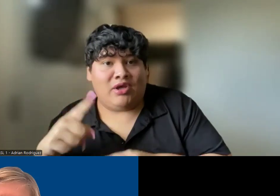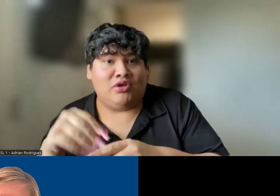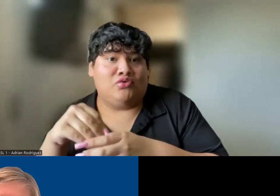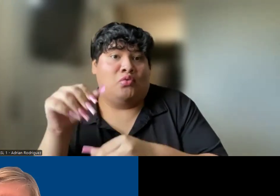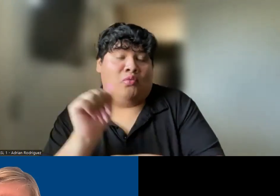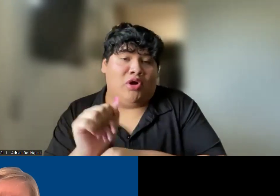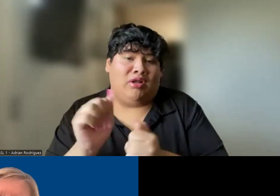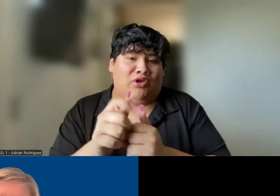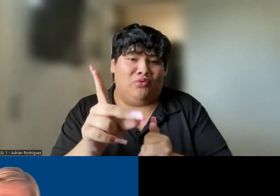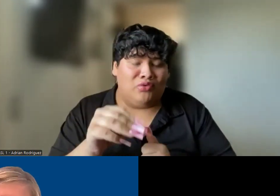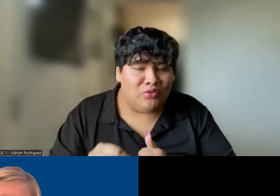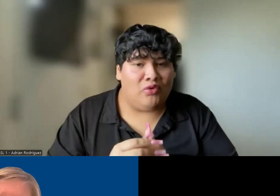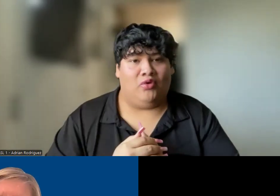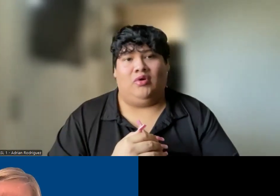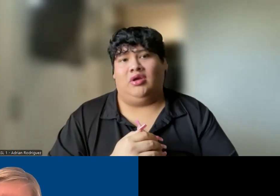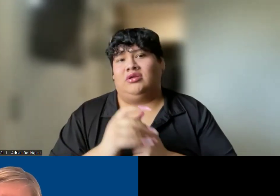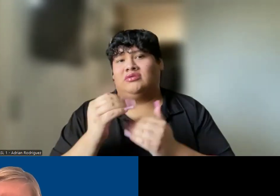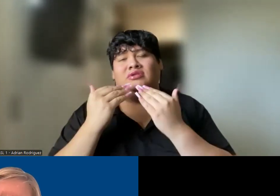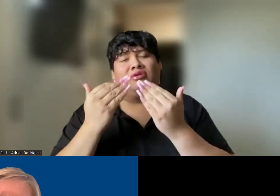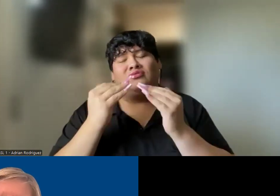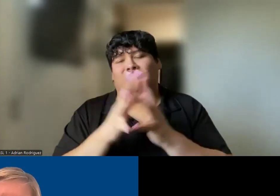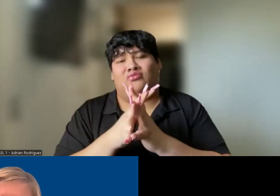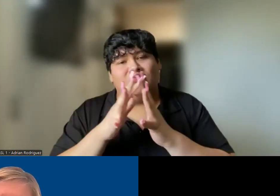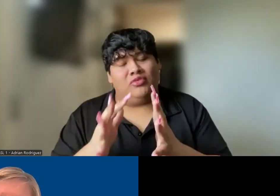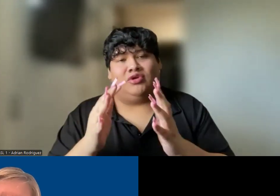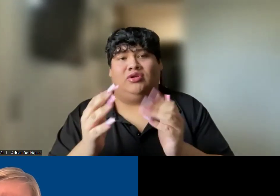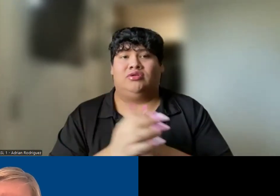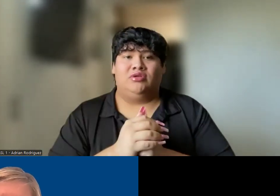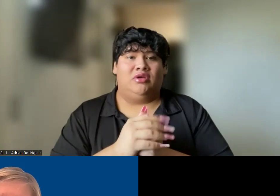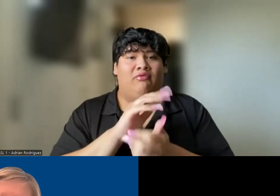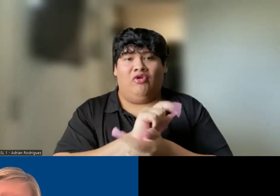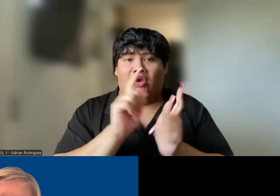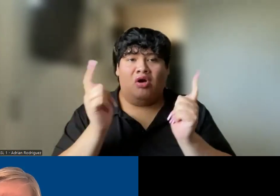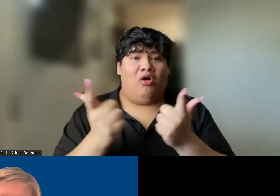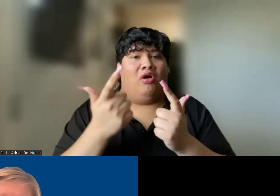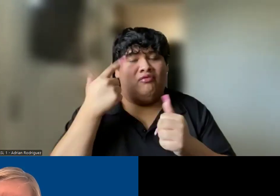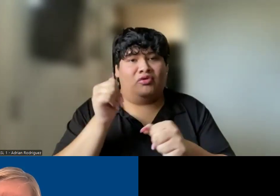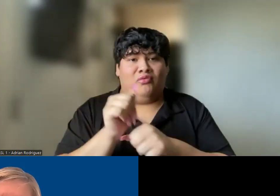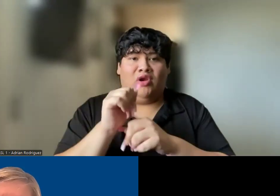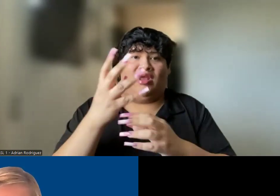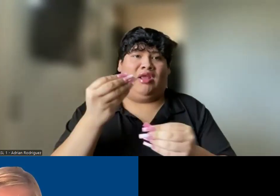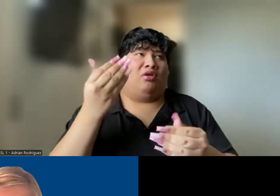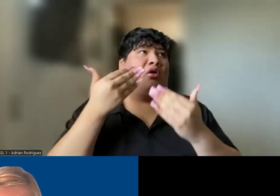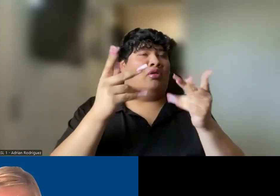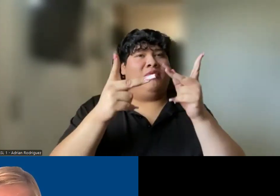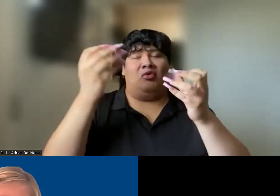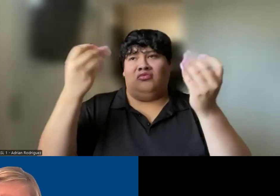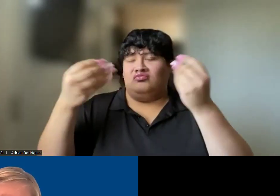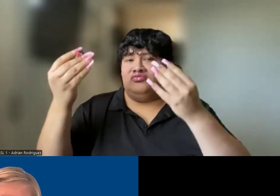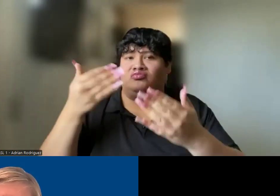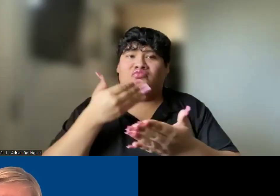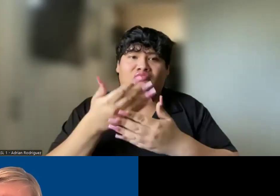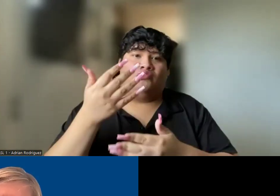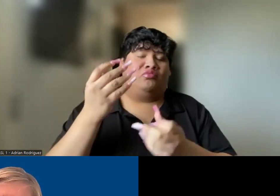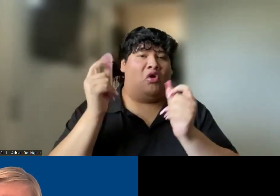you do, and again, very much appreciate you folks and all the philanthropic and other support we've received over the years in kind of making this